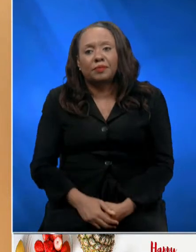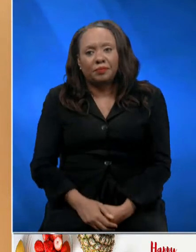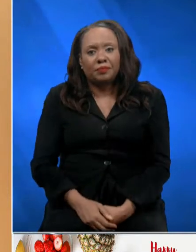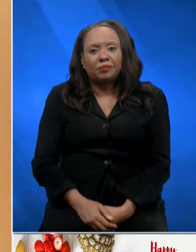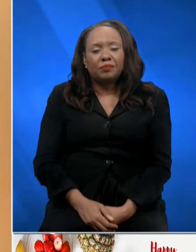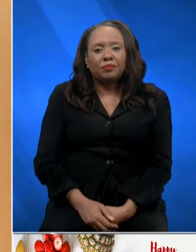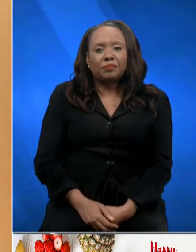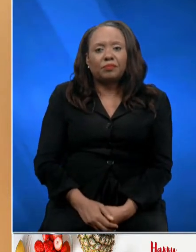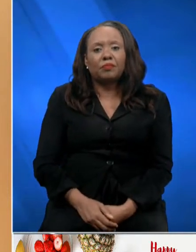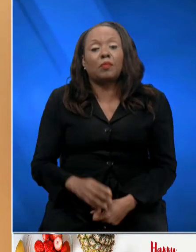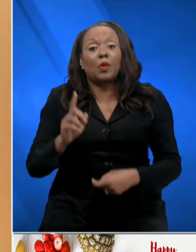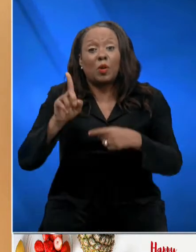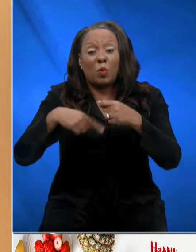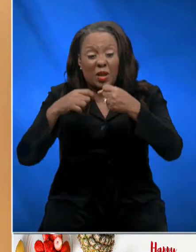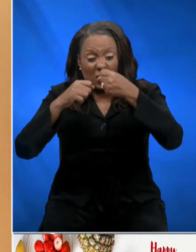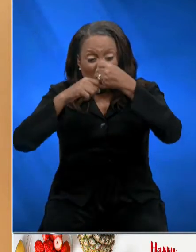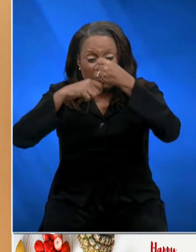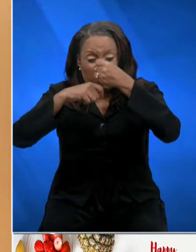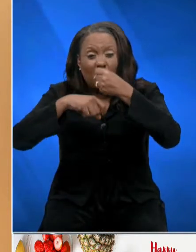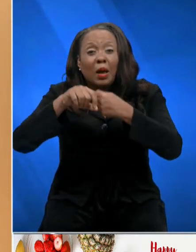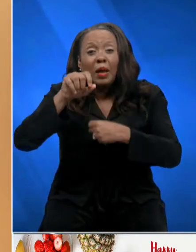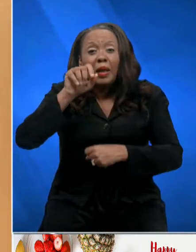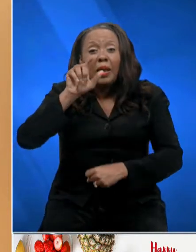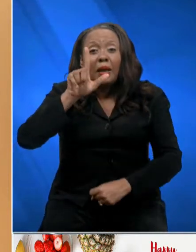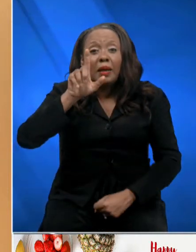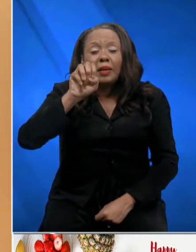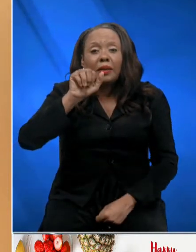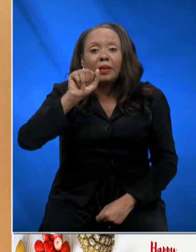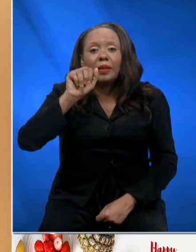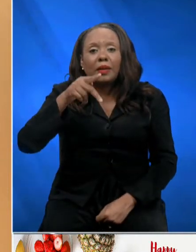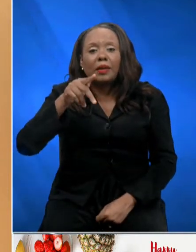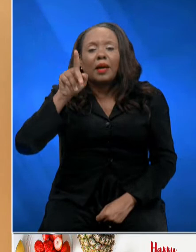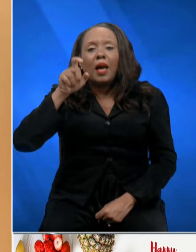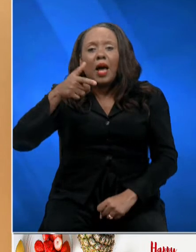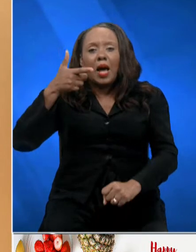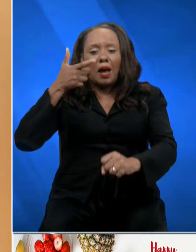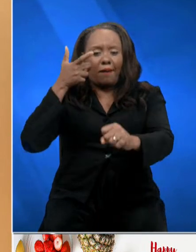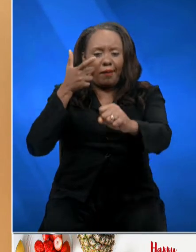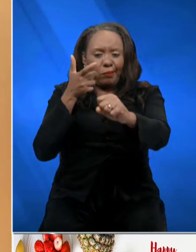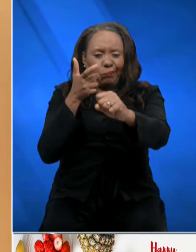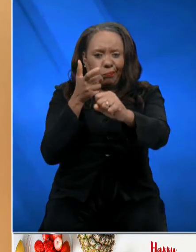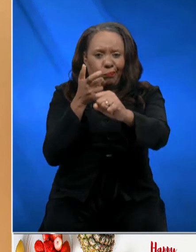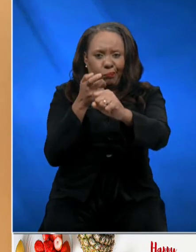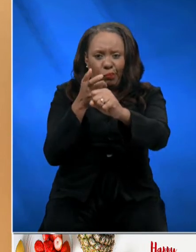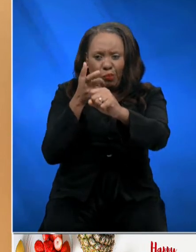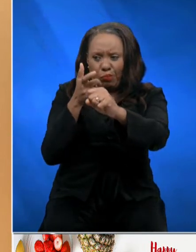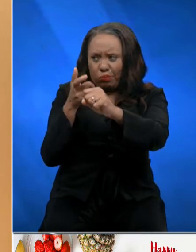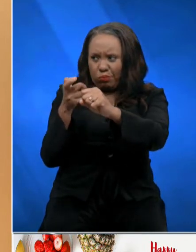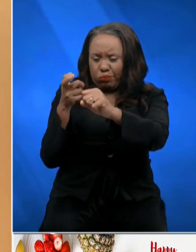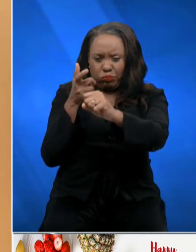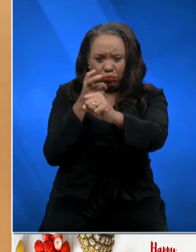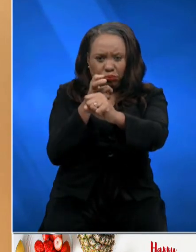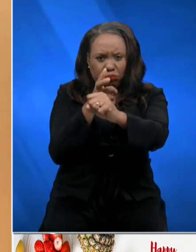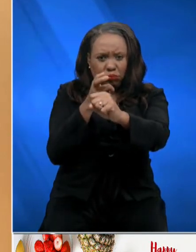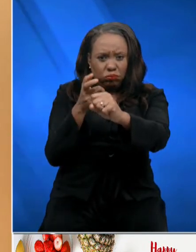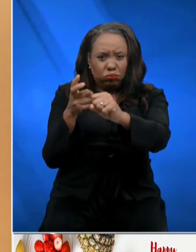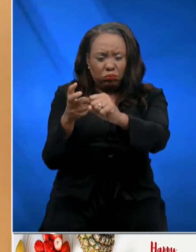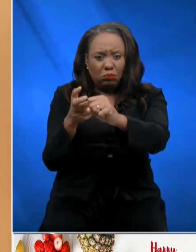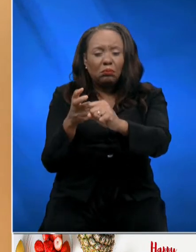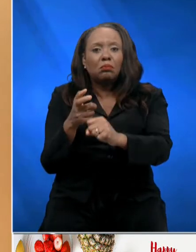vessels, we usually treat that with injections. And Mr. Belgrave mentioned injection of